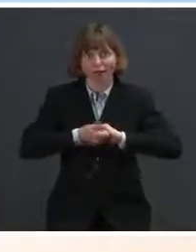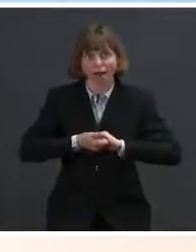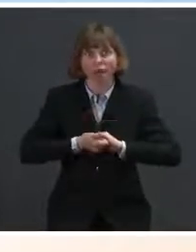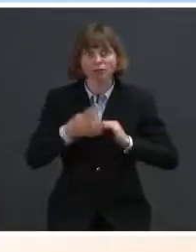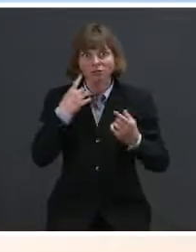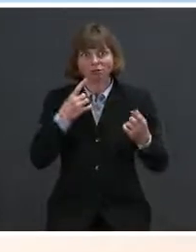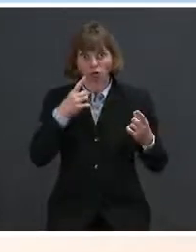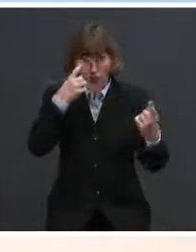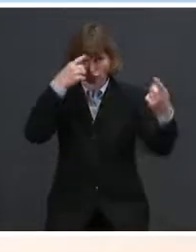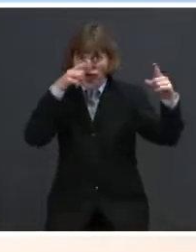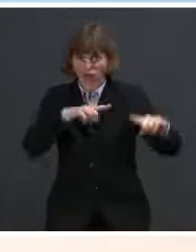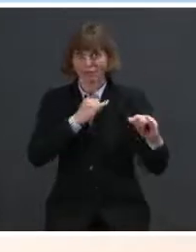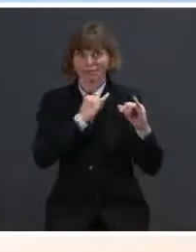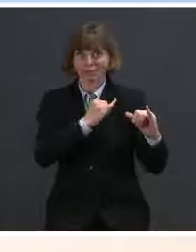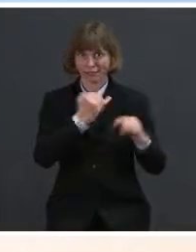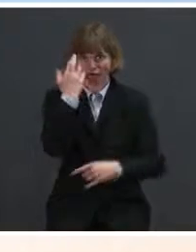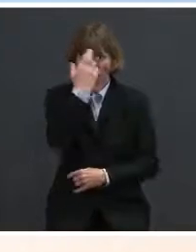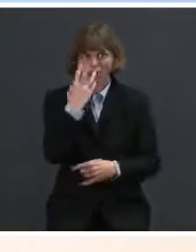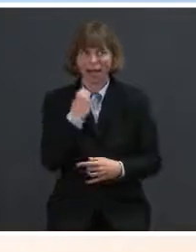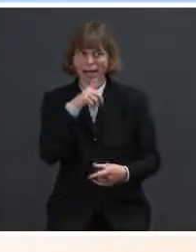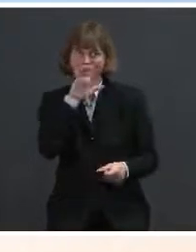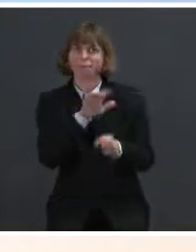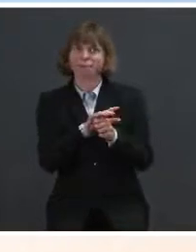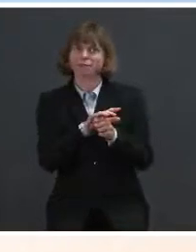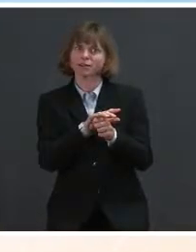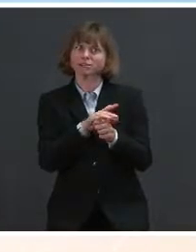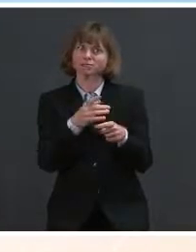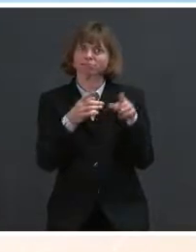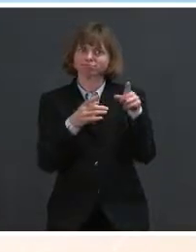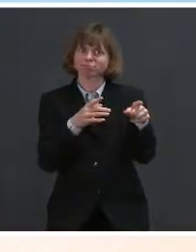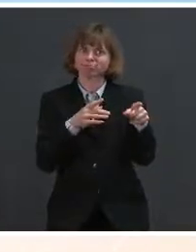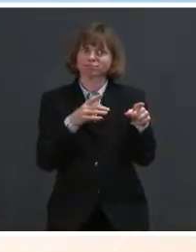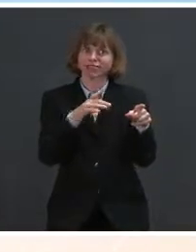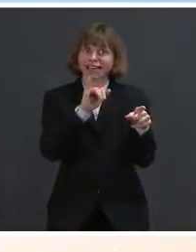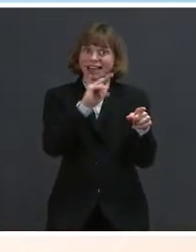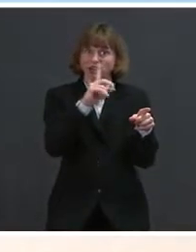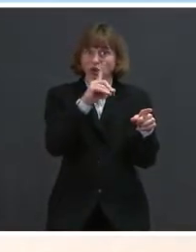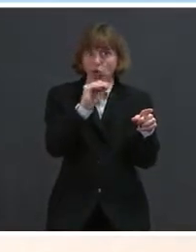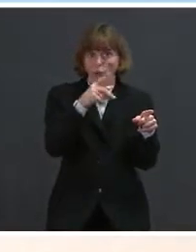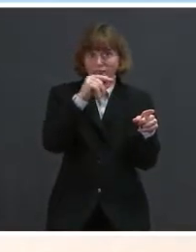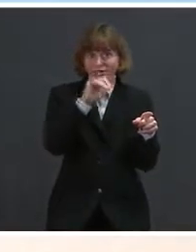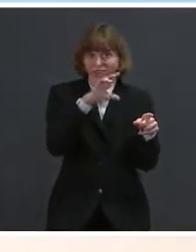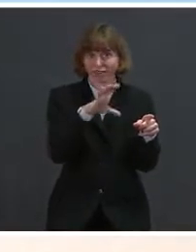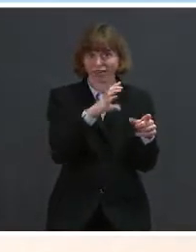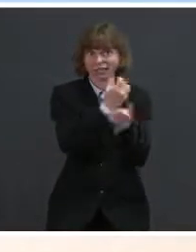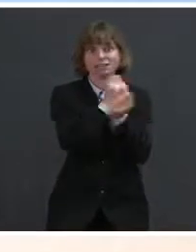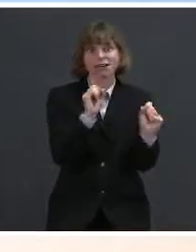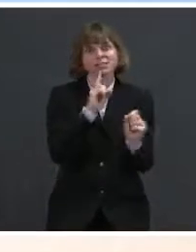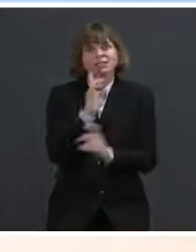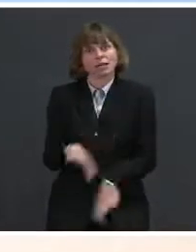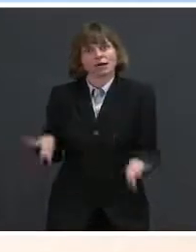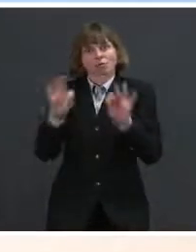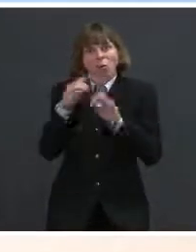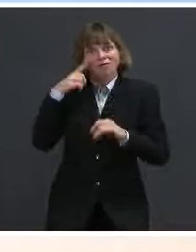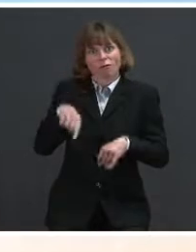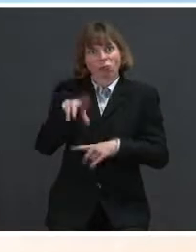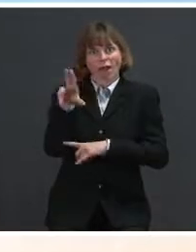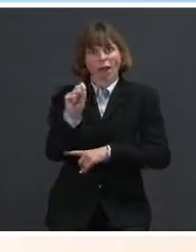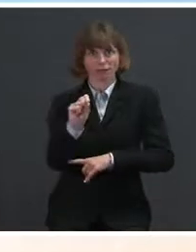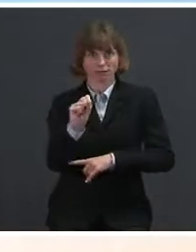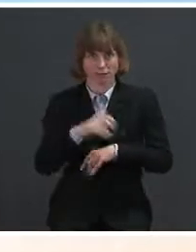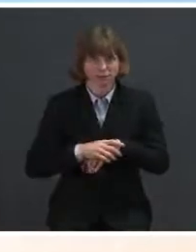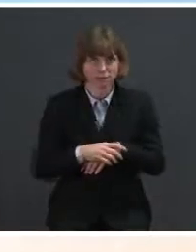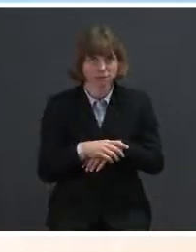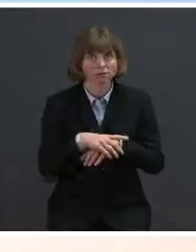the centrality of the Indo-Pacific to the national security of the United States. During the meeting, the leaders addressed key regional